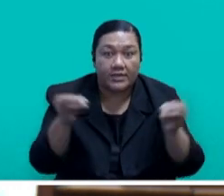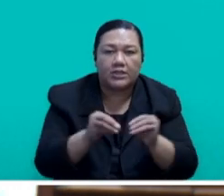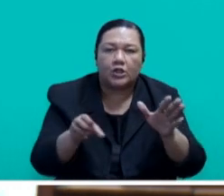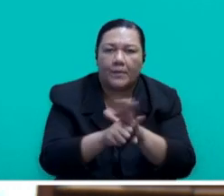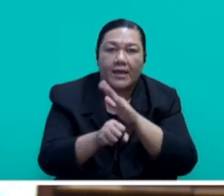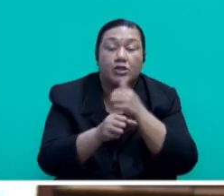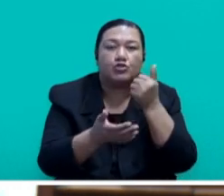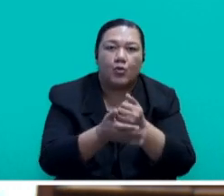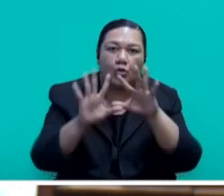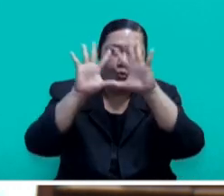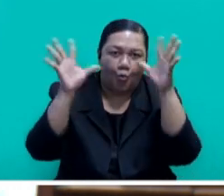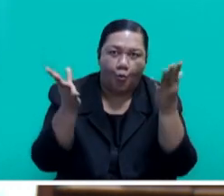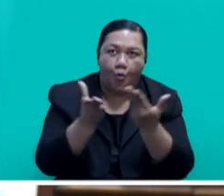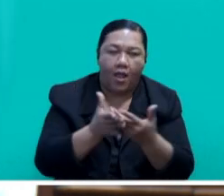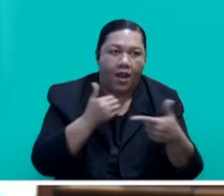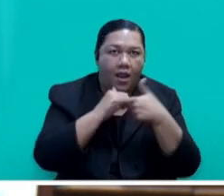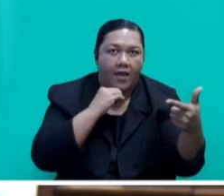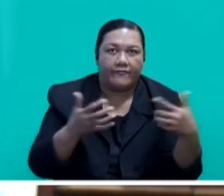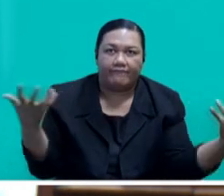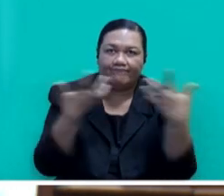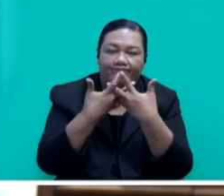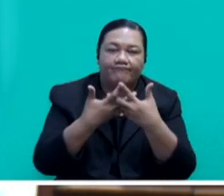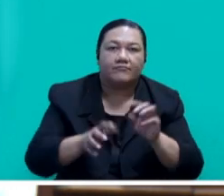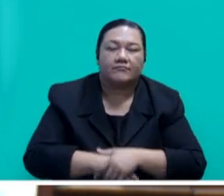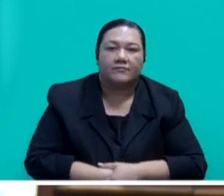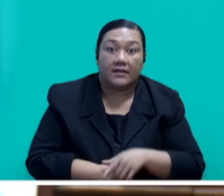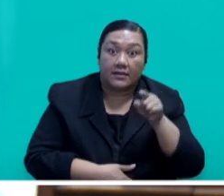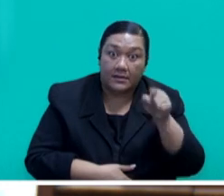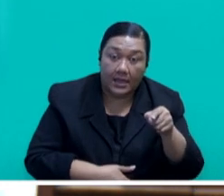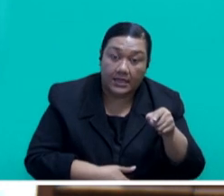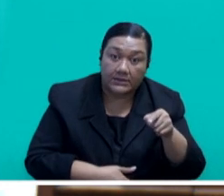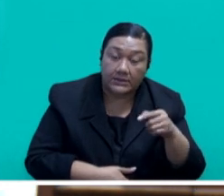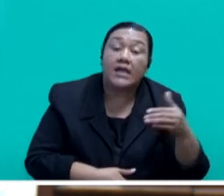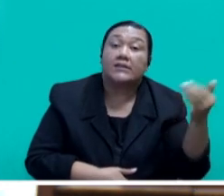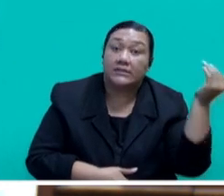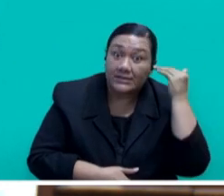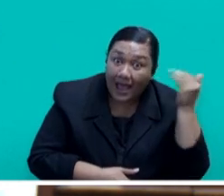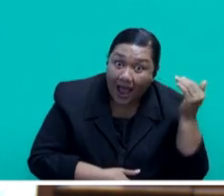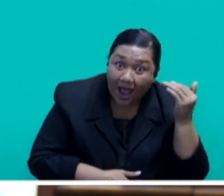world-class. If that sounds ambitious, it is ambitious.